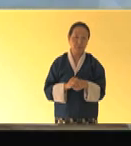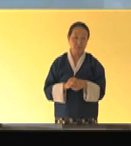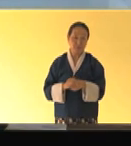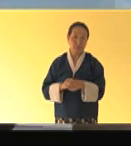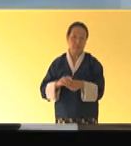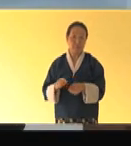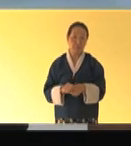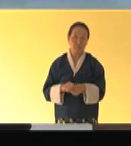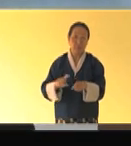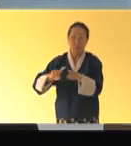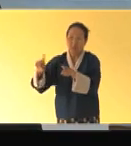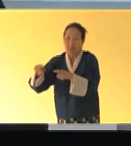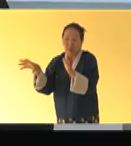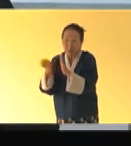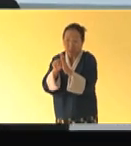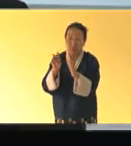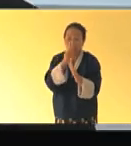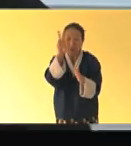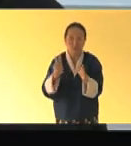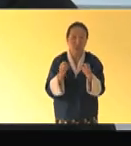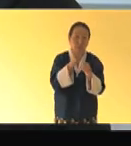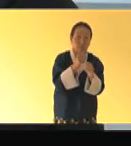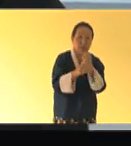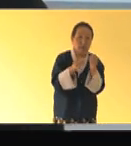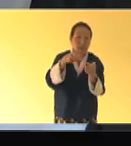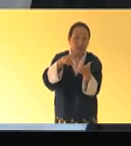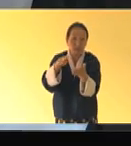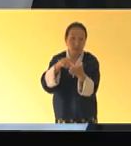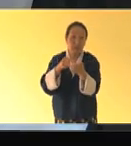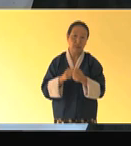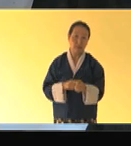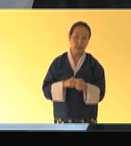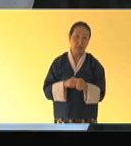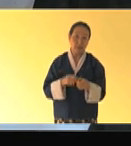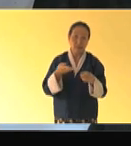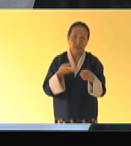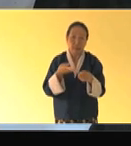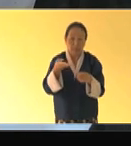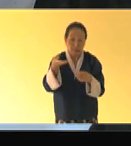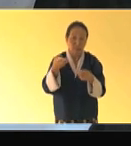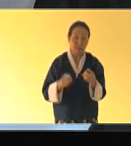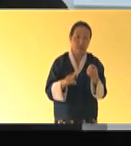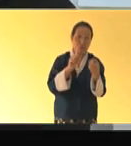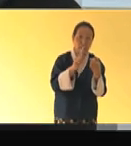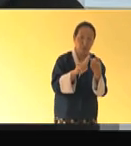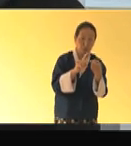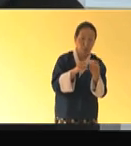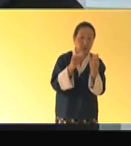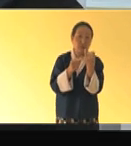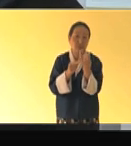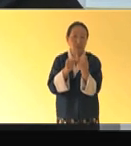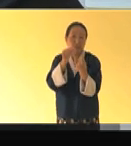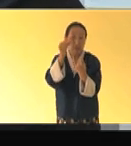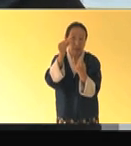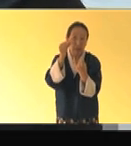physical objects, some of the common dyes that are used. These are the plant stem that are used